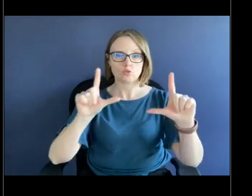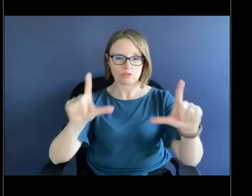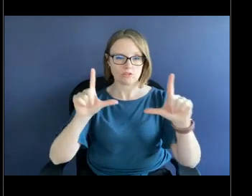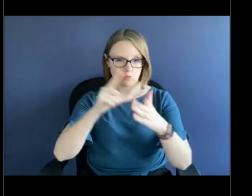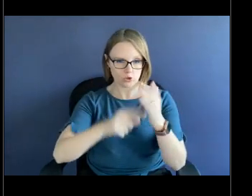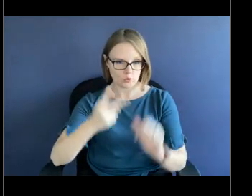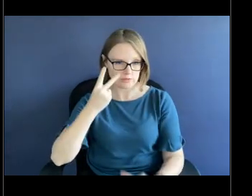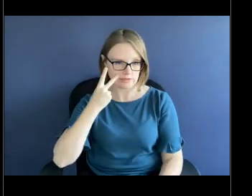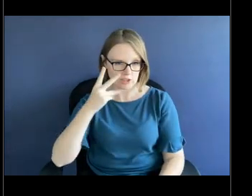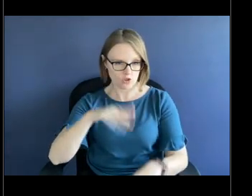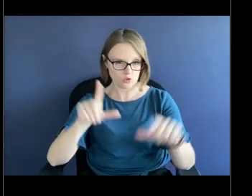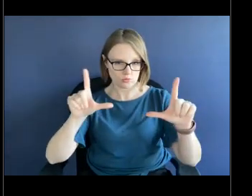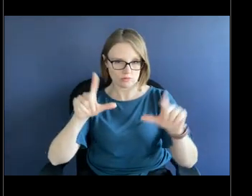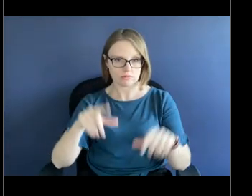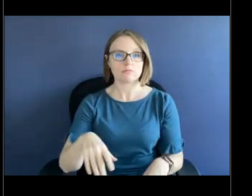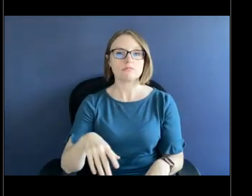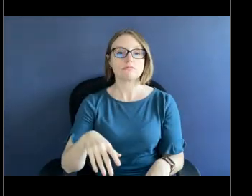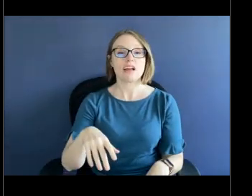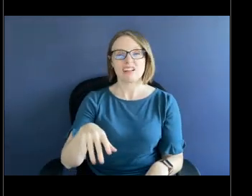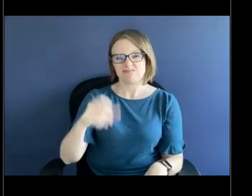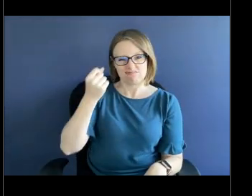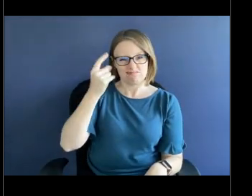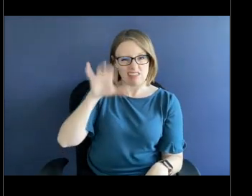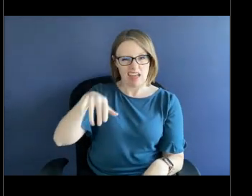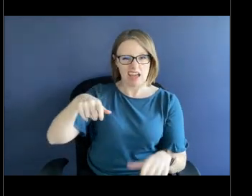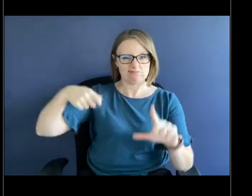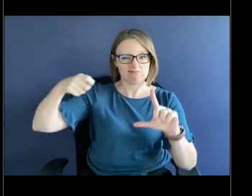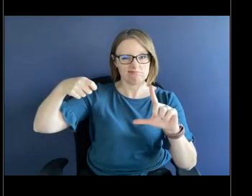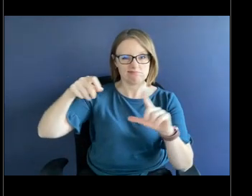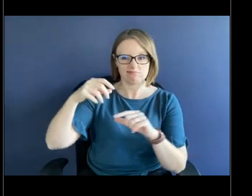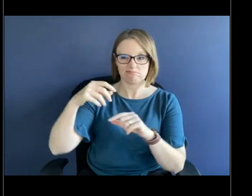The webcam function should be disabled.